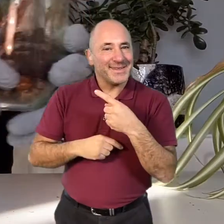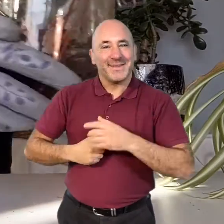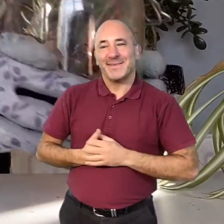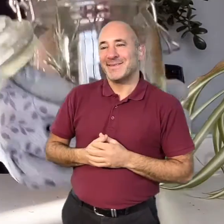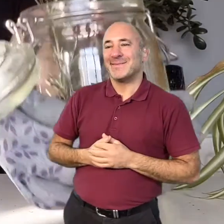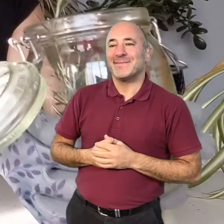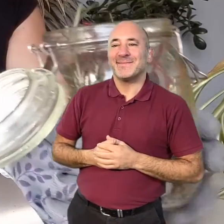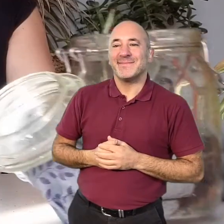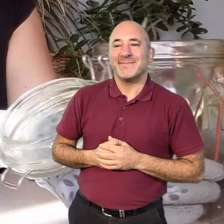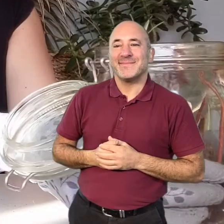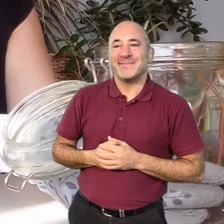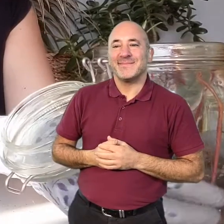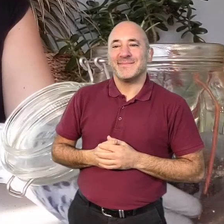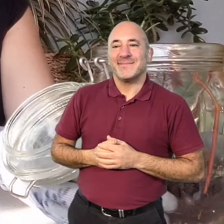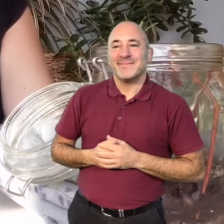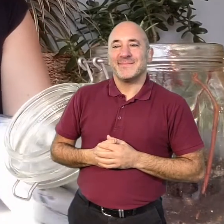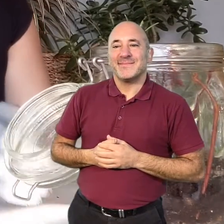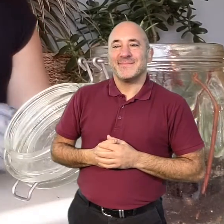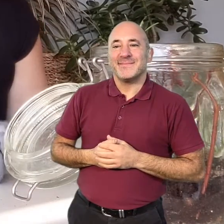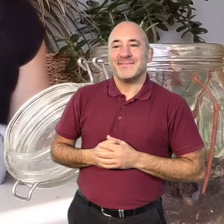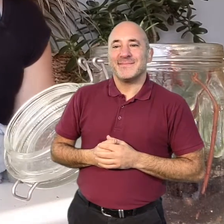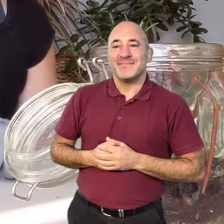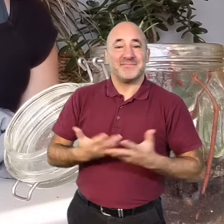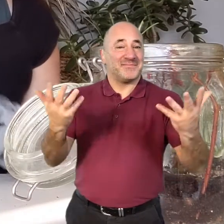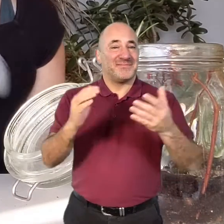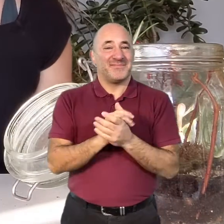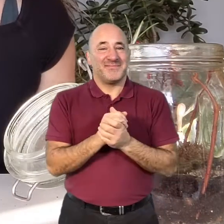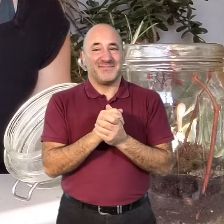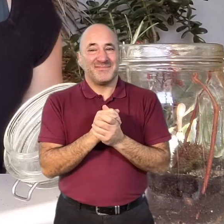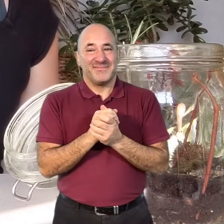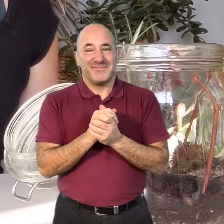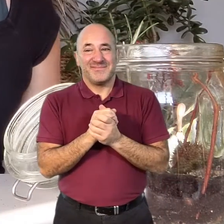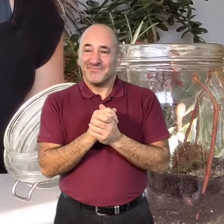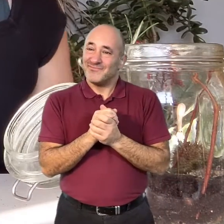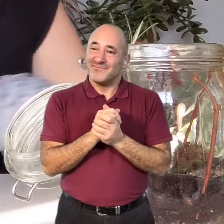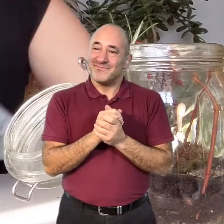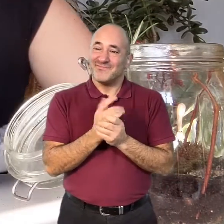and a loose stone.